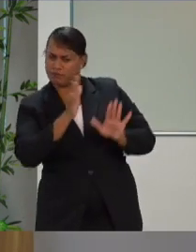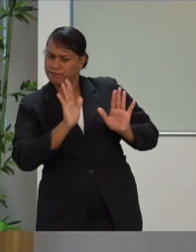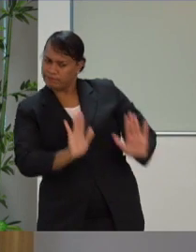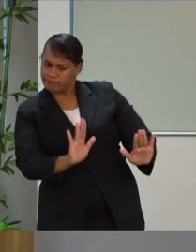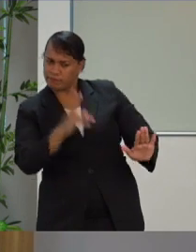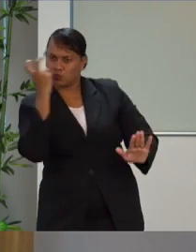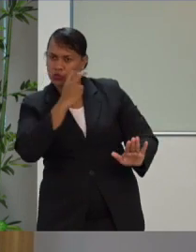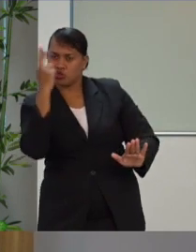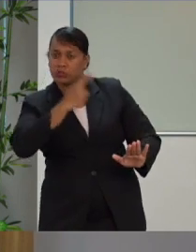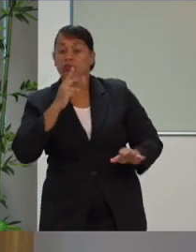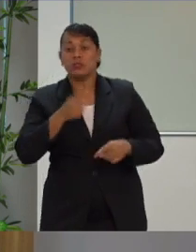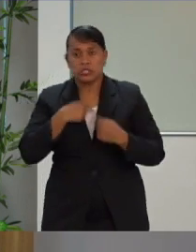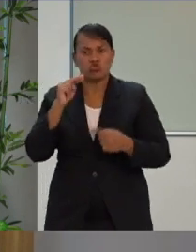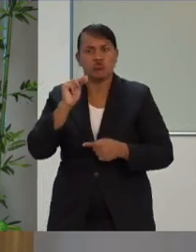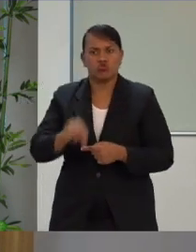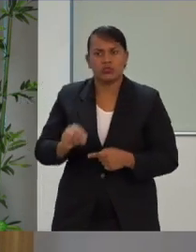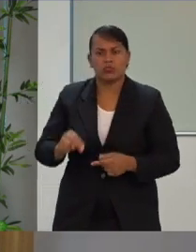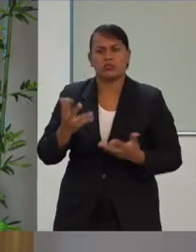those expectations too.